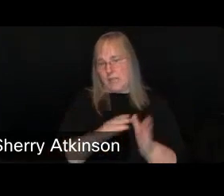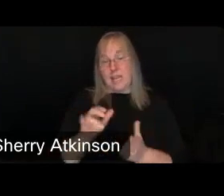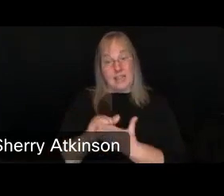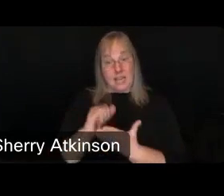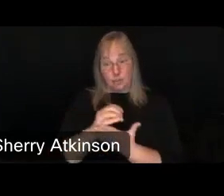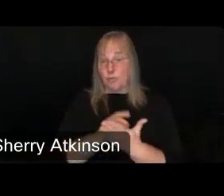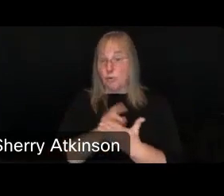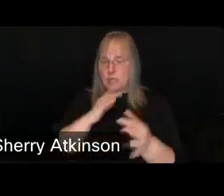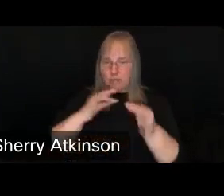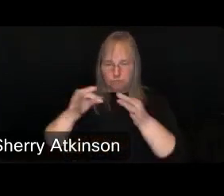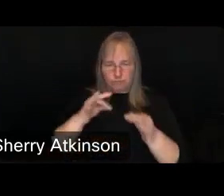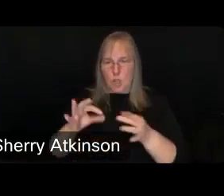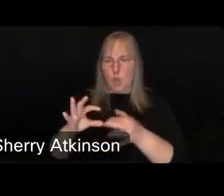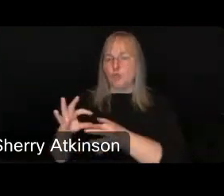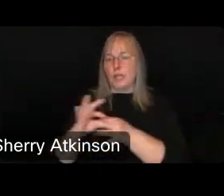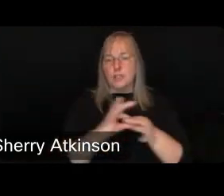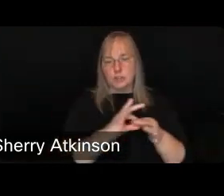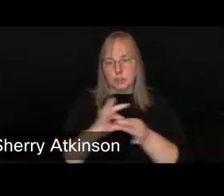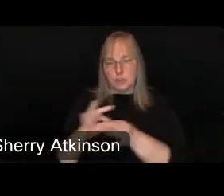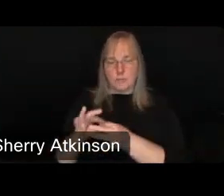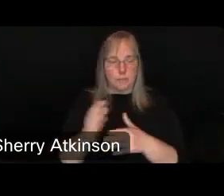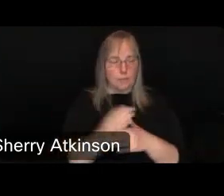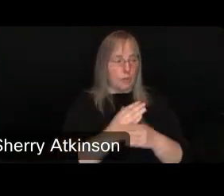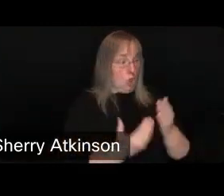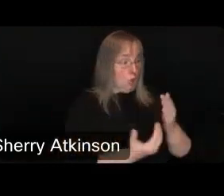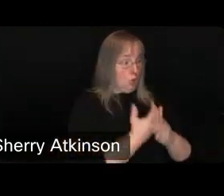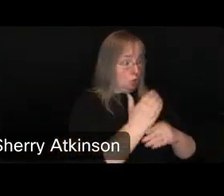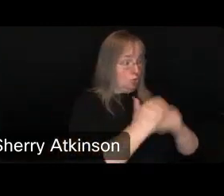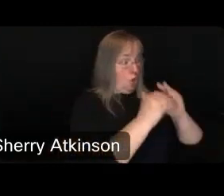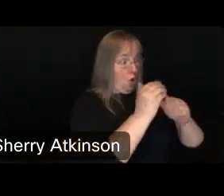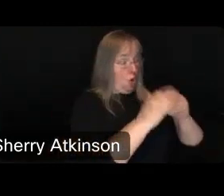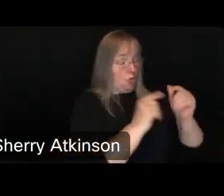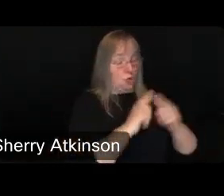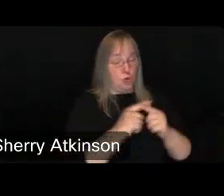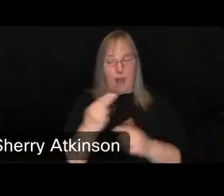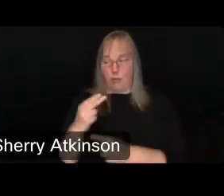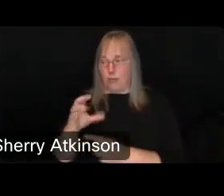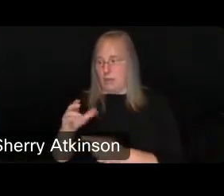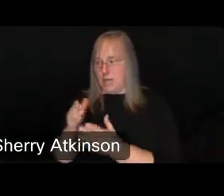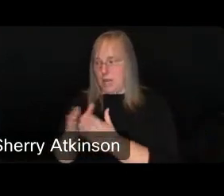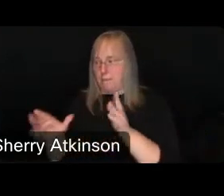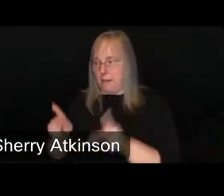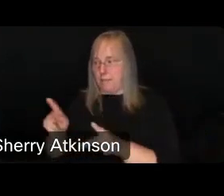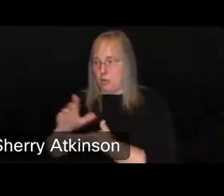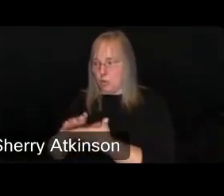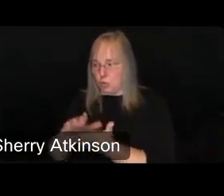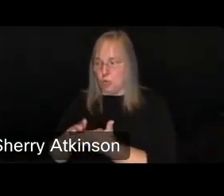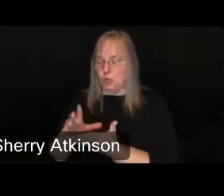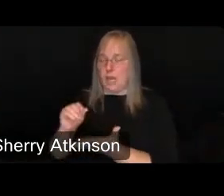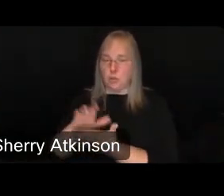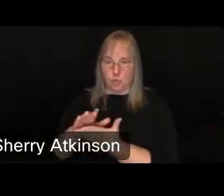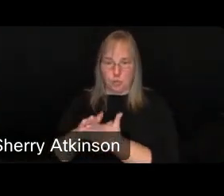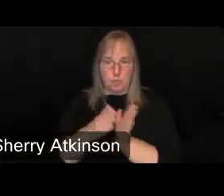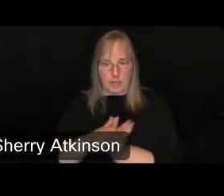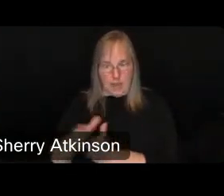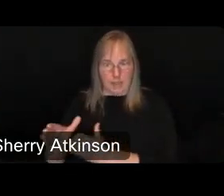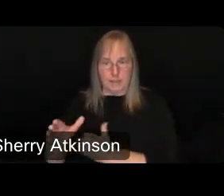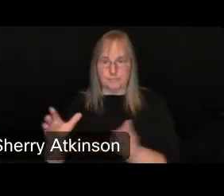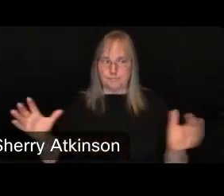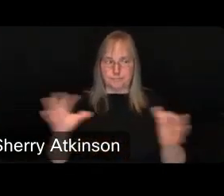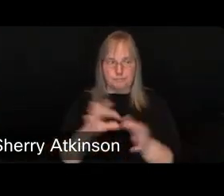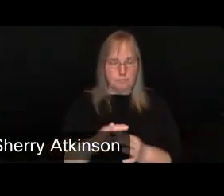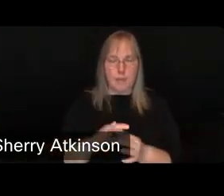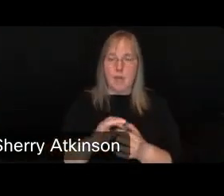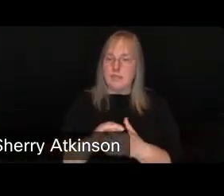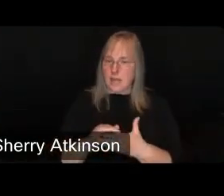the relationship between new growth to the Howard County Public Schools school planning. So that was really important